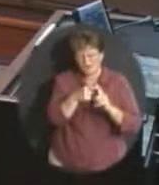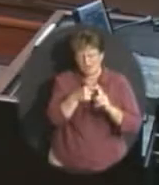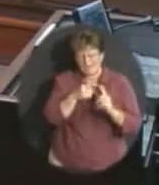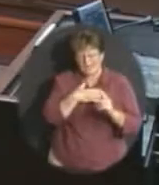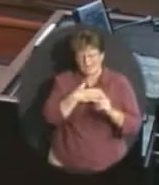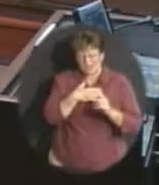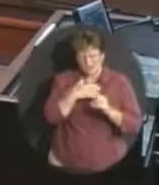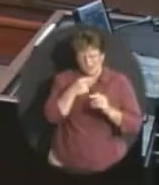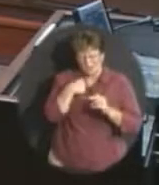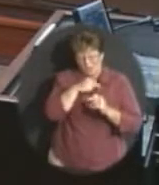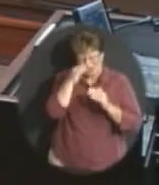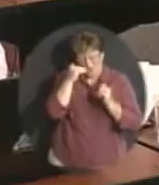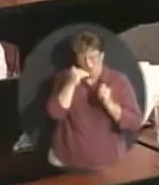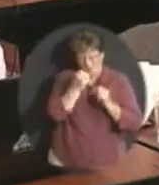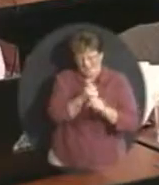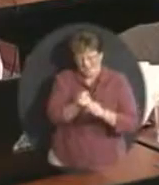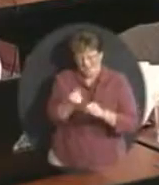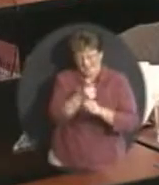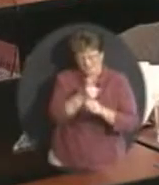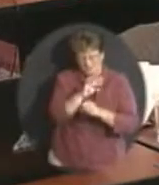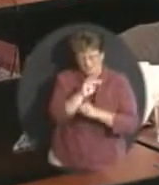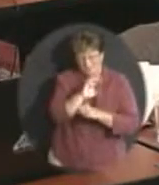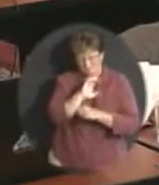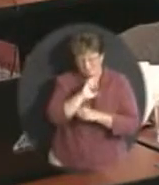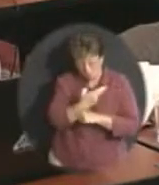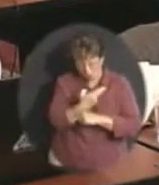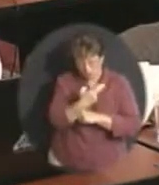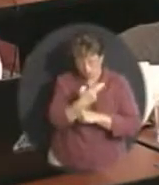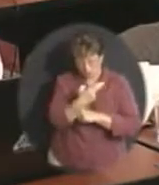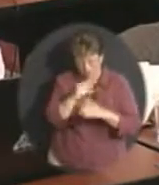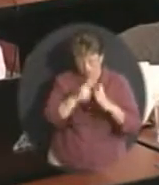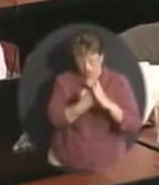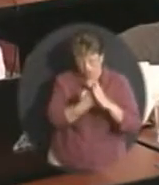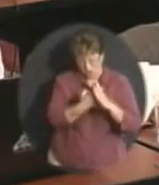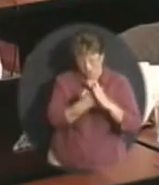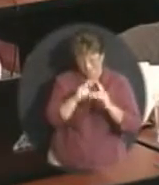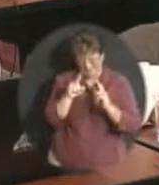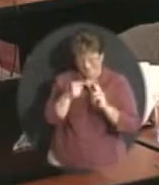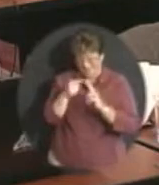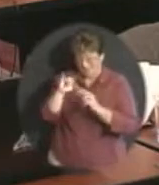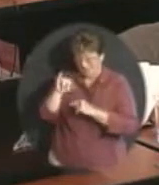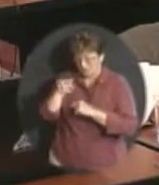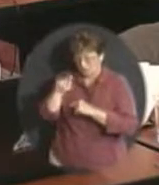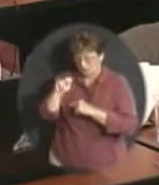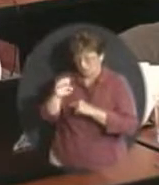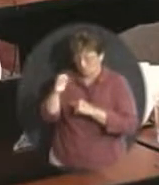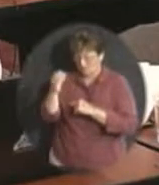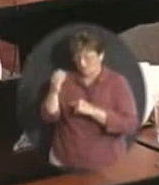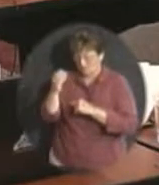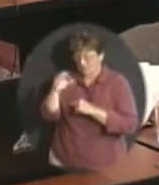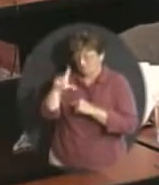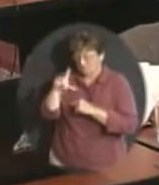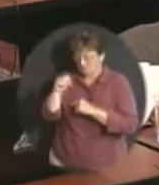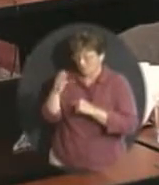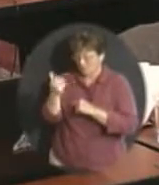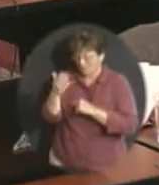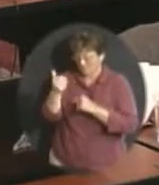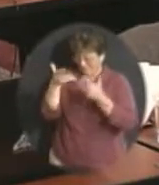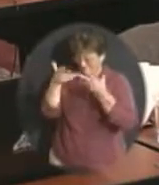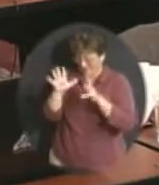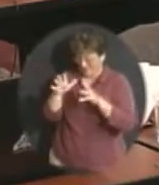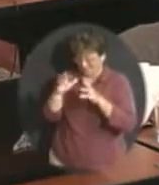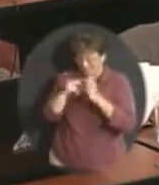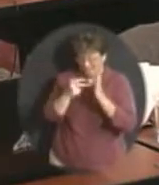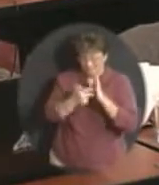next year start date and a June of 14 completion date. That's 15 months. Right. And after we have